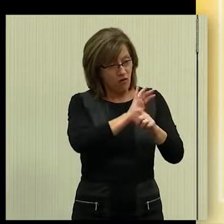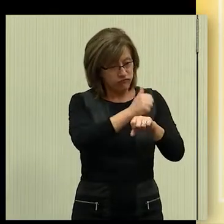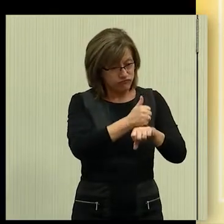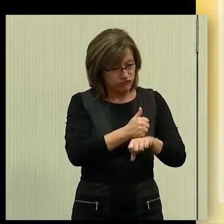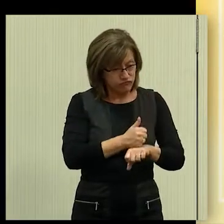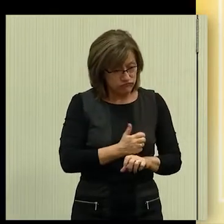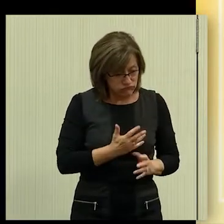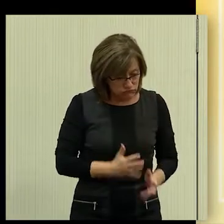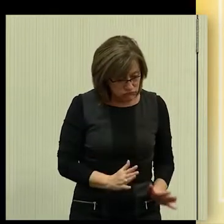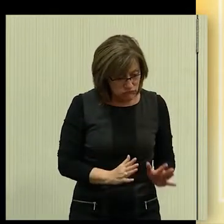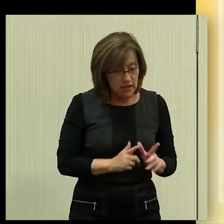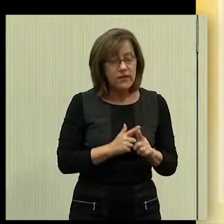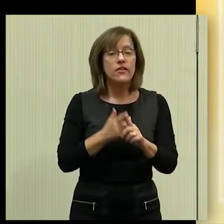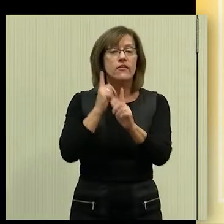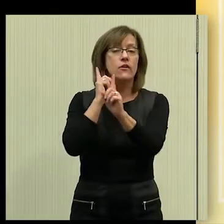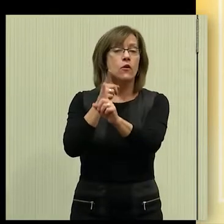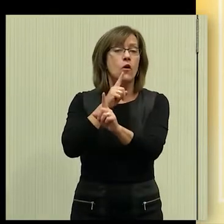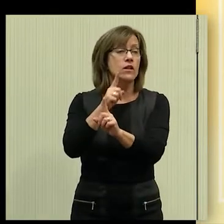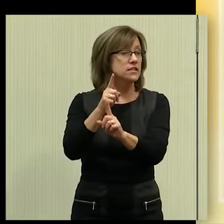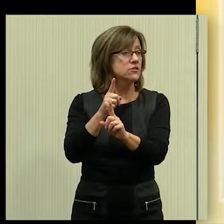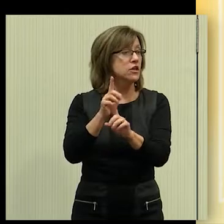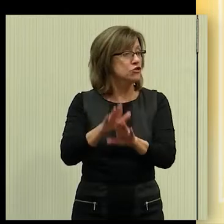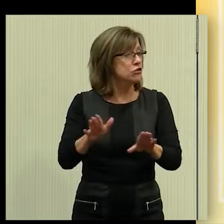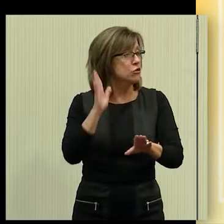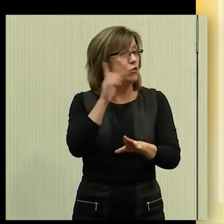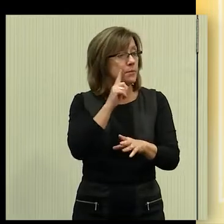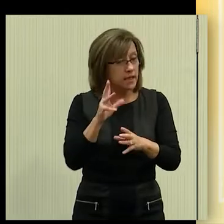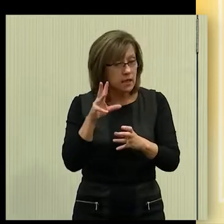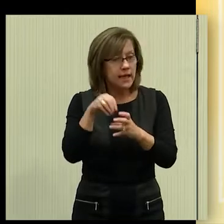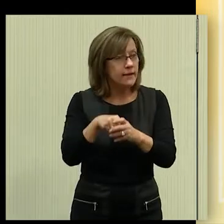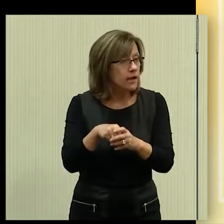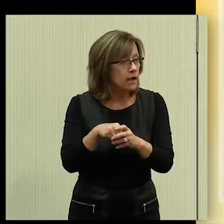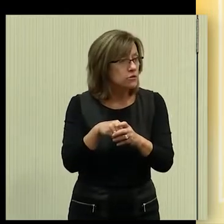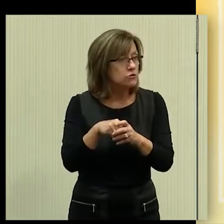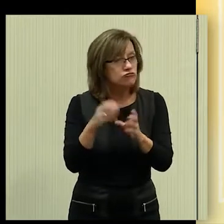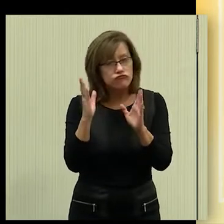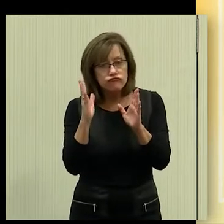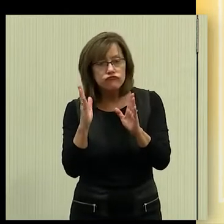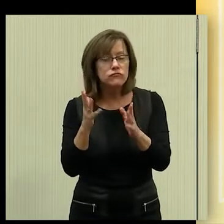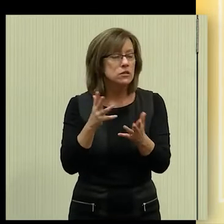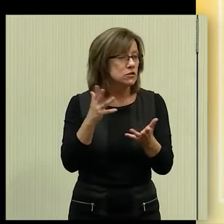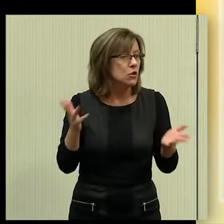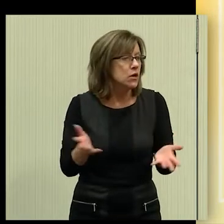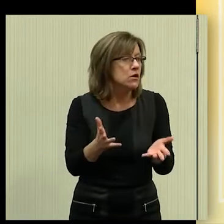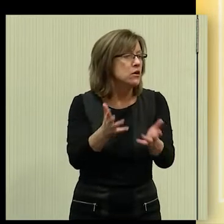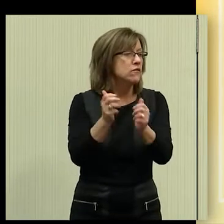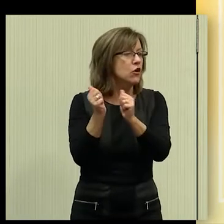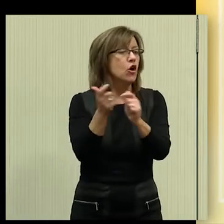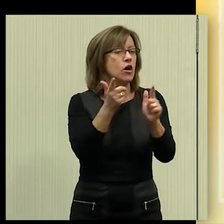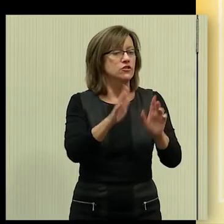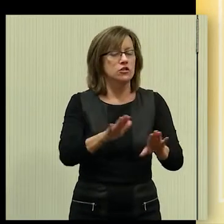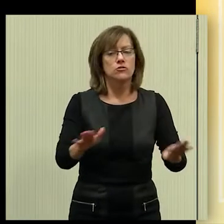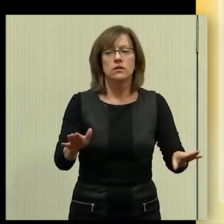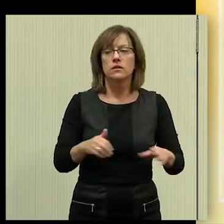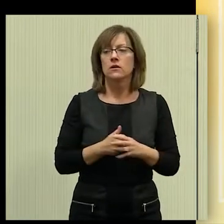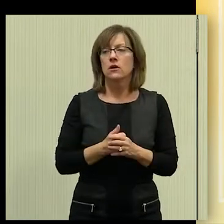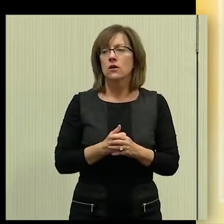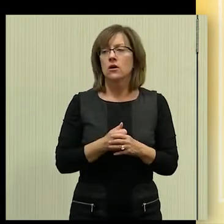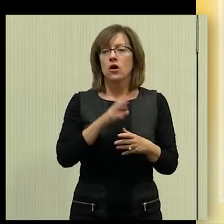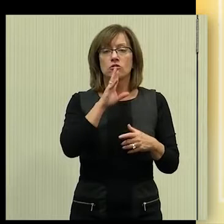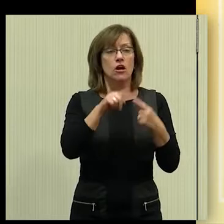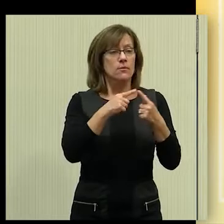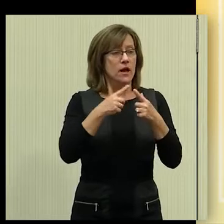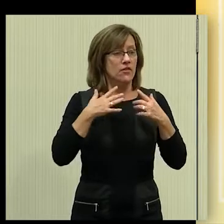is that children will be engaged, that we promote the engagement of every single child. So a couple things we're going to talk about. We're going to talk about the